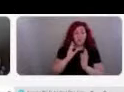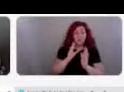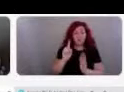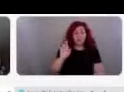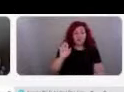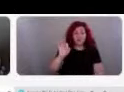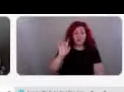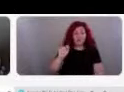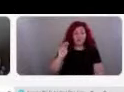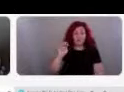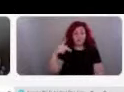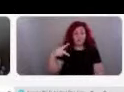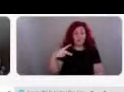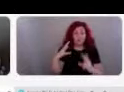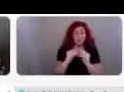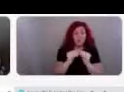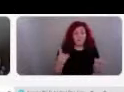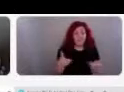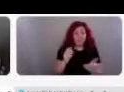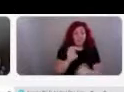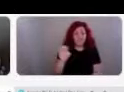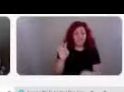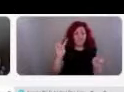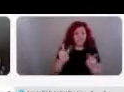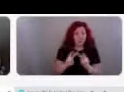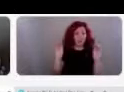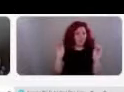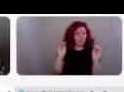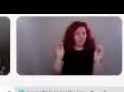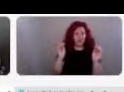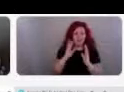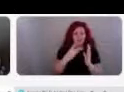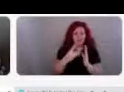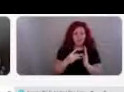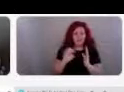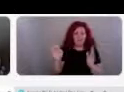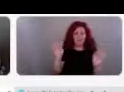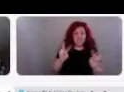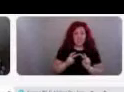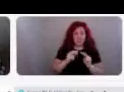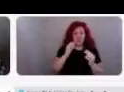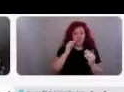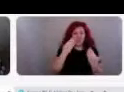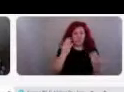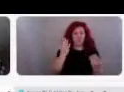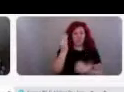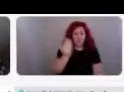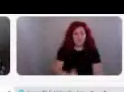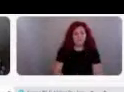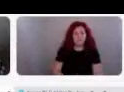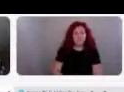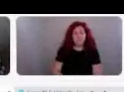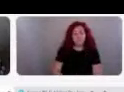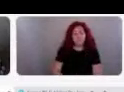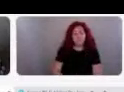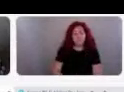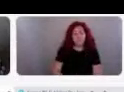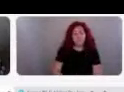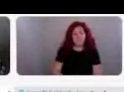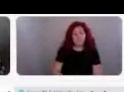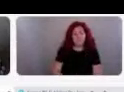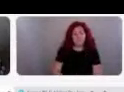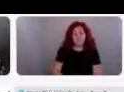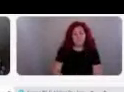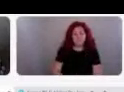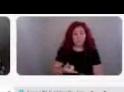the east valley not a single hearing is scheduled in the east valley and i can see no good reason why this is so in reviewing the